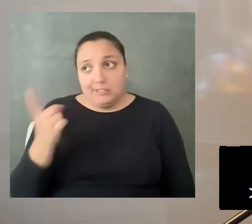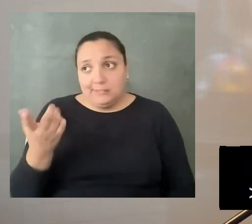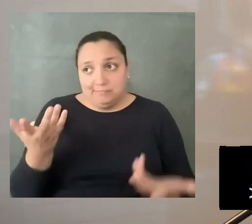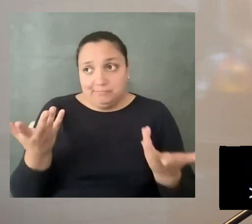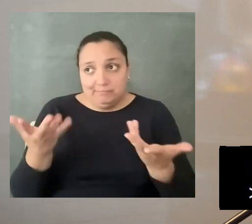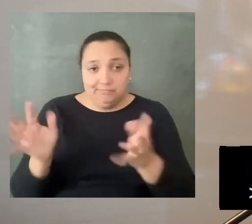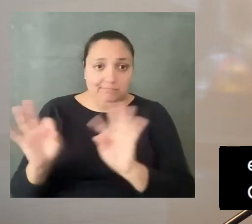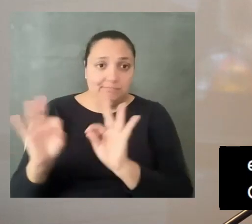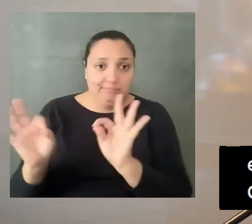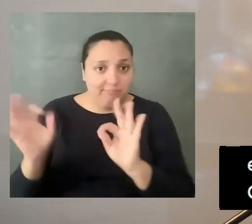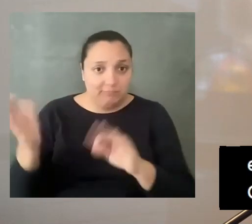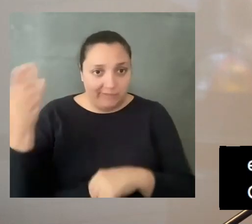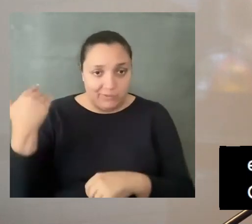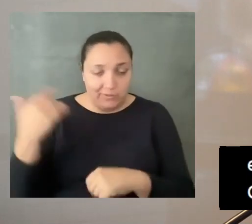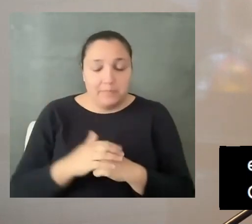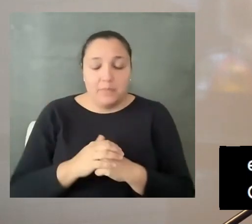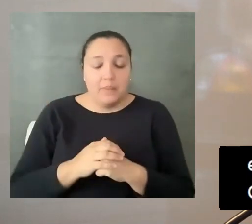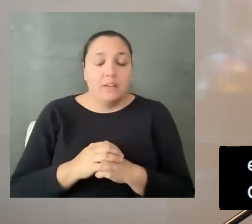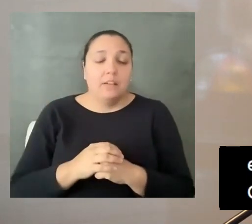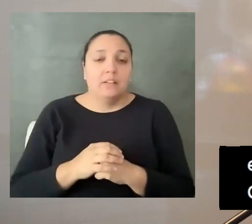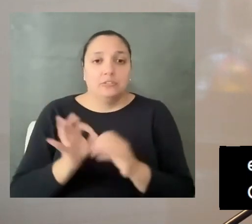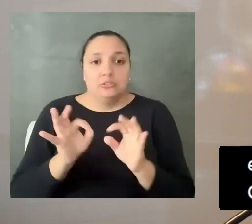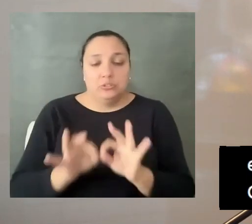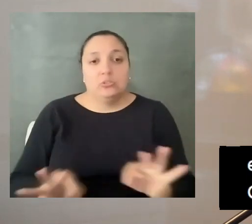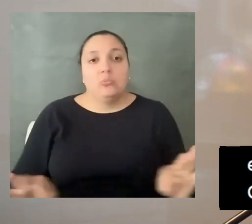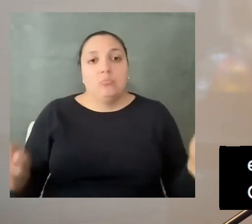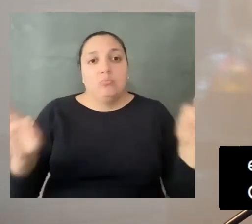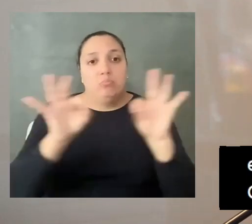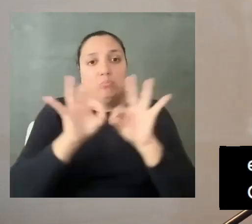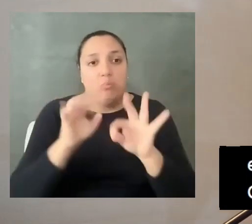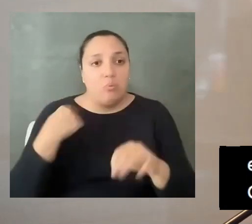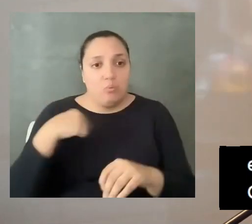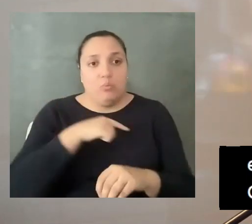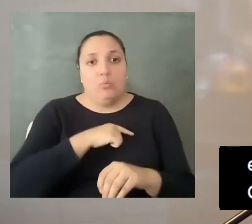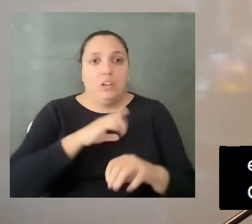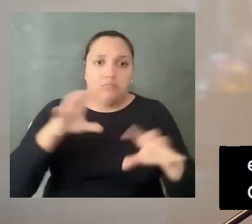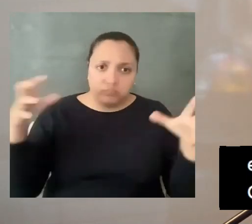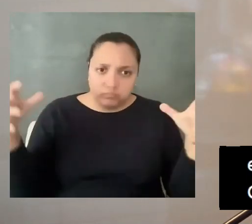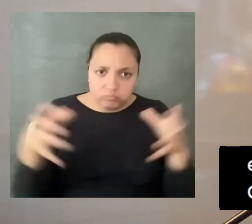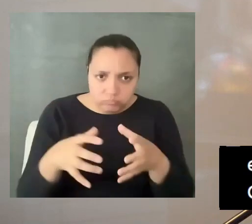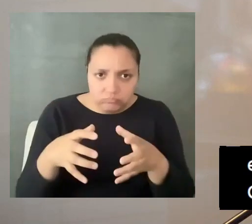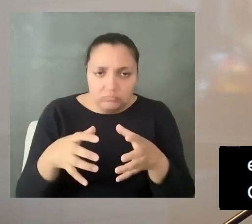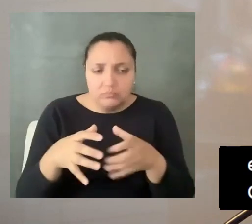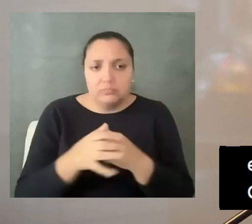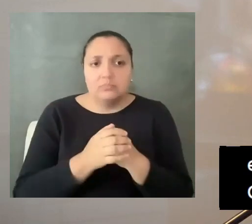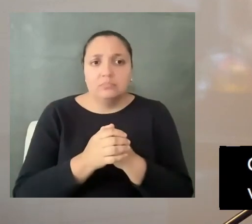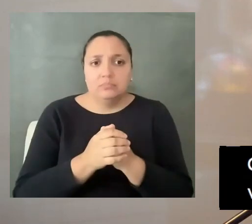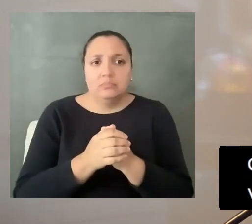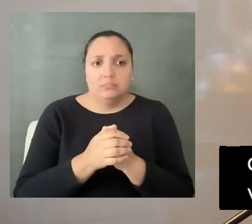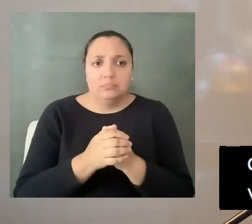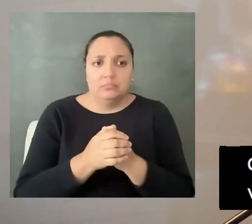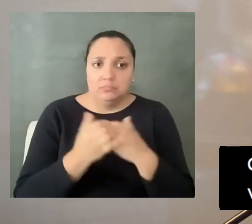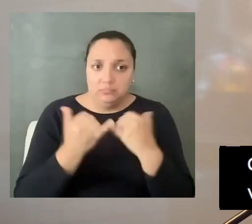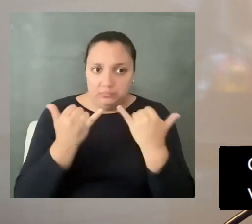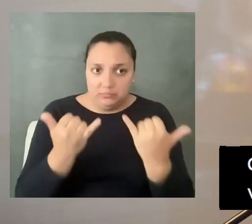And it is so important to have this ability to bring people together. Particularly when we're trying to solve